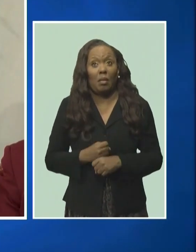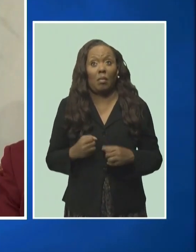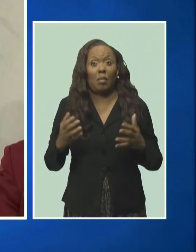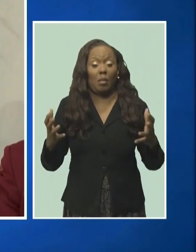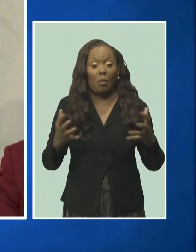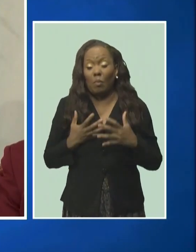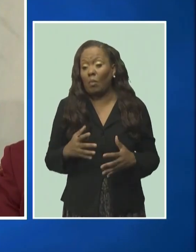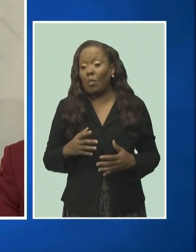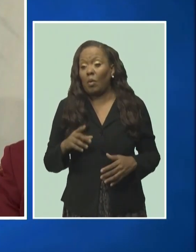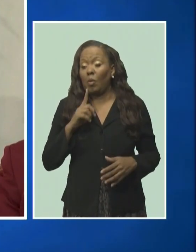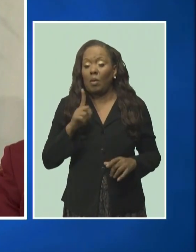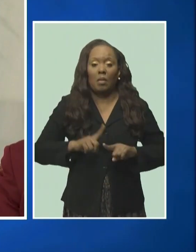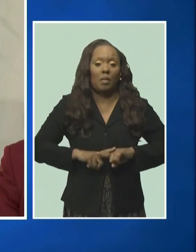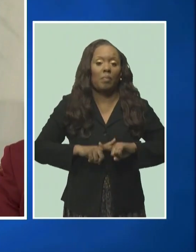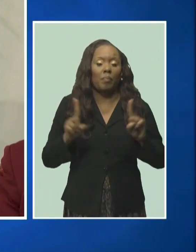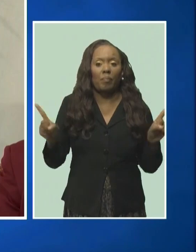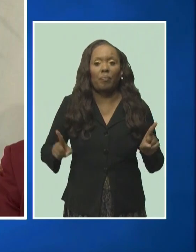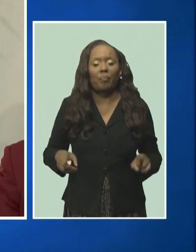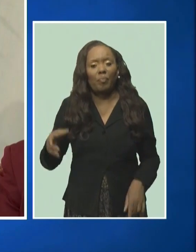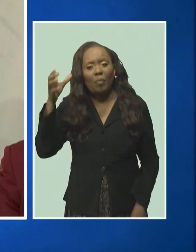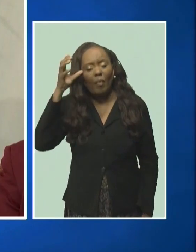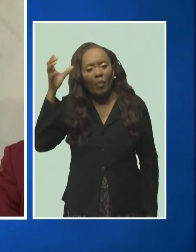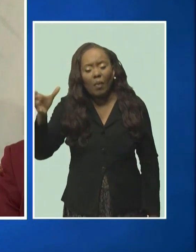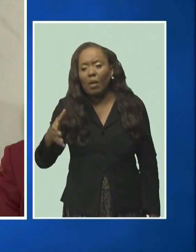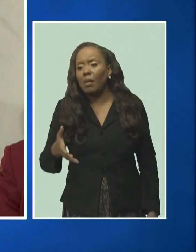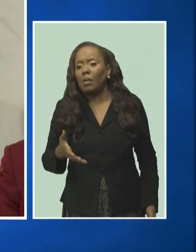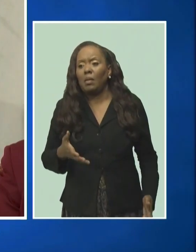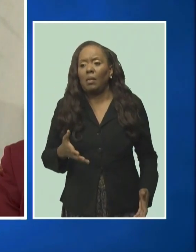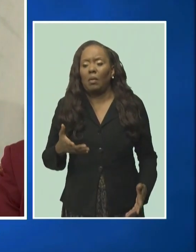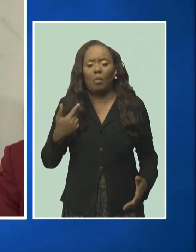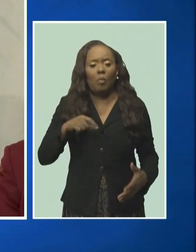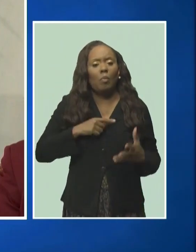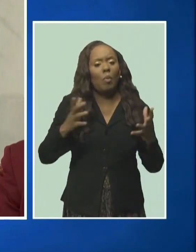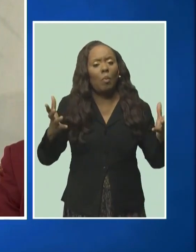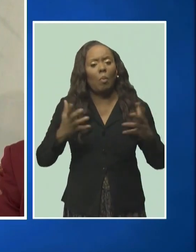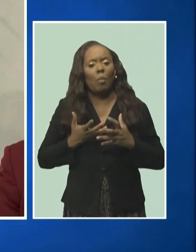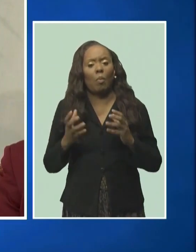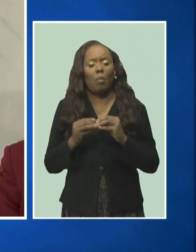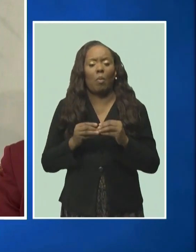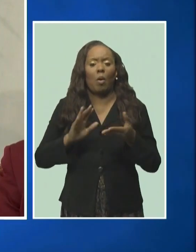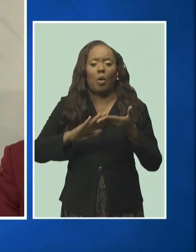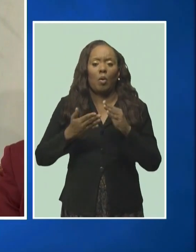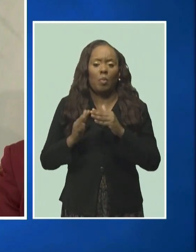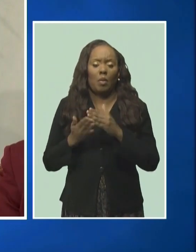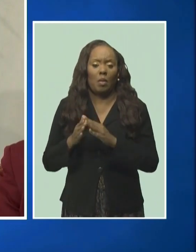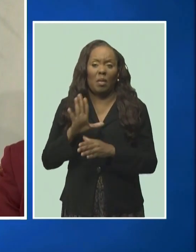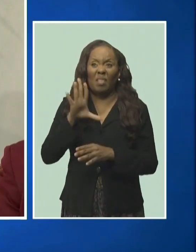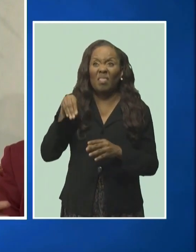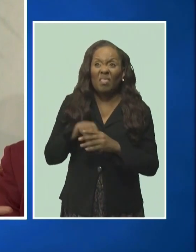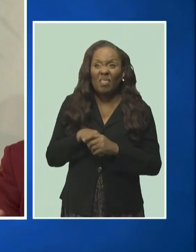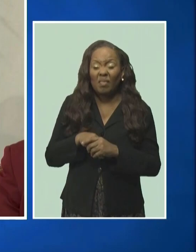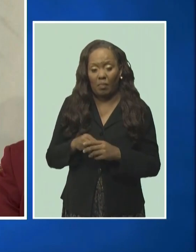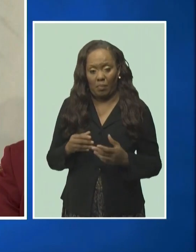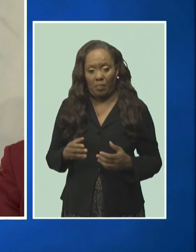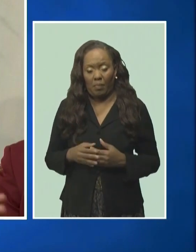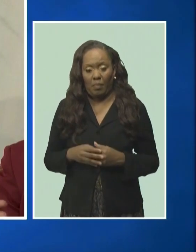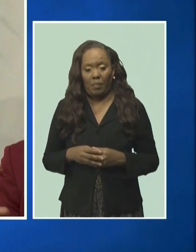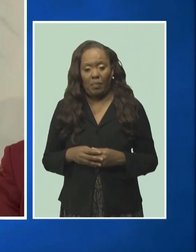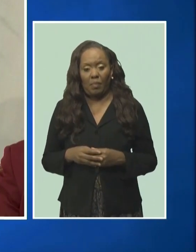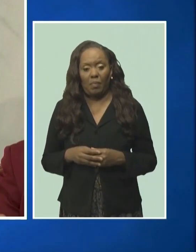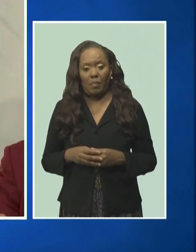heighten awareness about the disease, the Lions Club is playing an active part in the activities. It's doing so through its Global